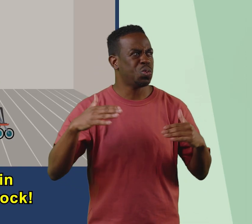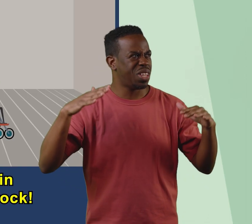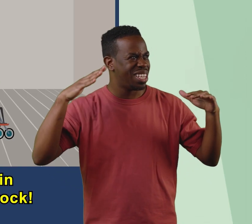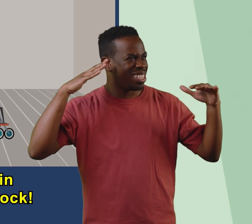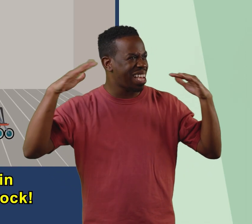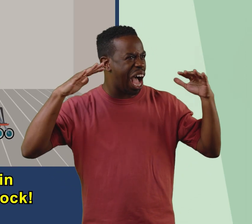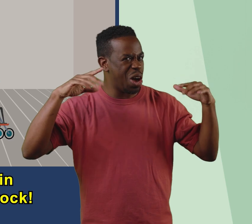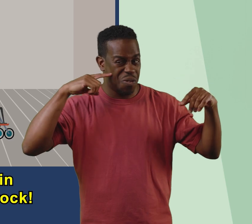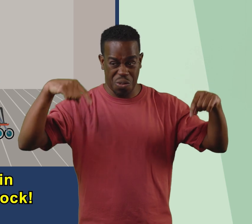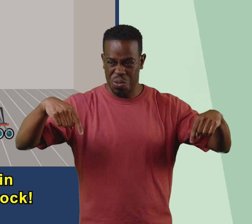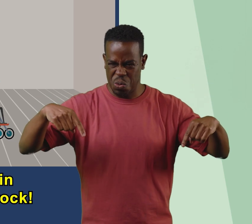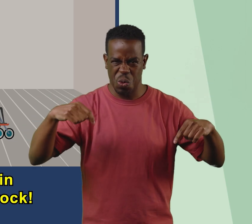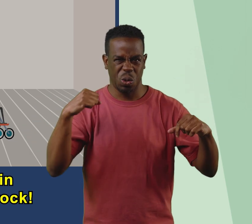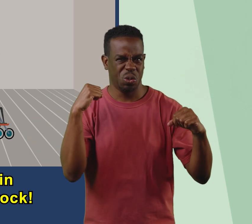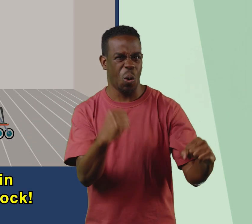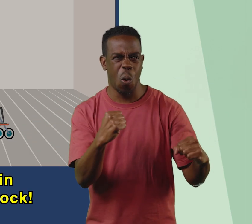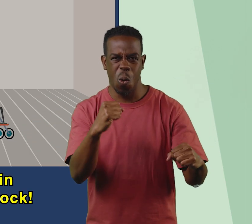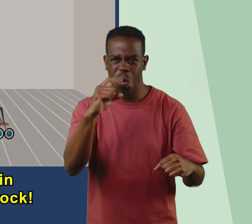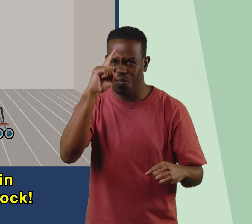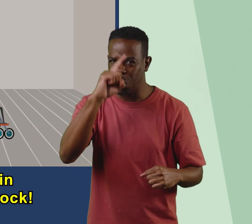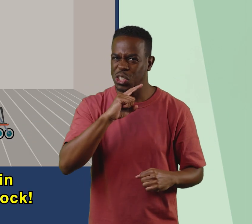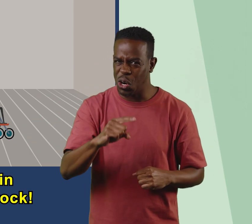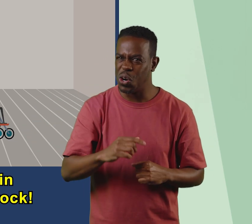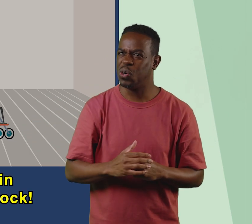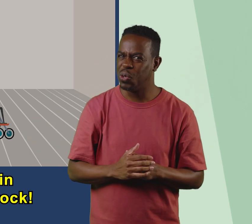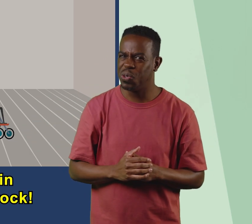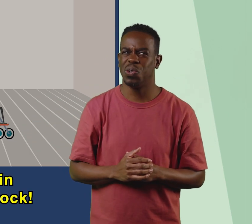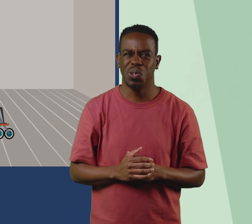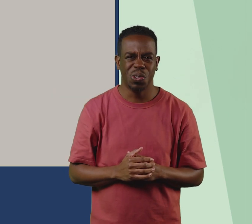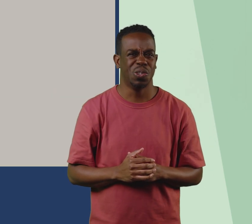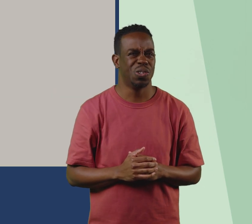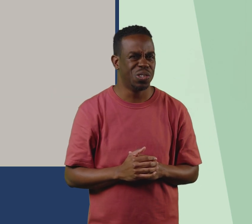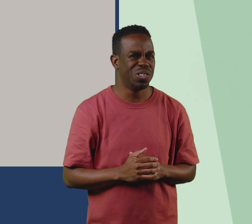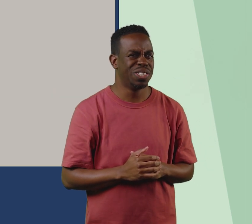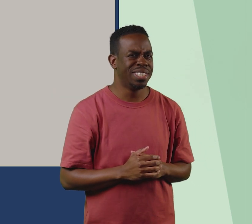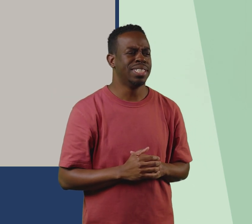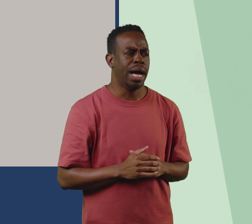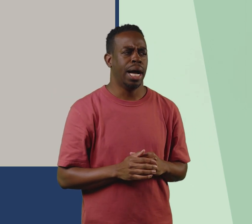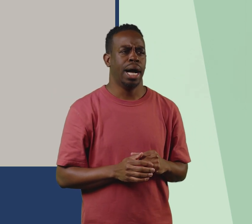Wow, the acoustics in this place are gonna rock.